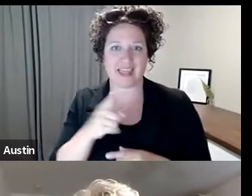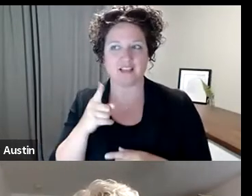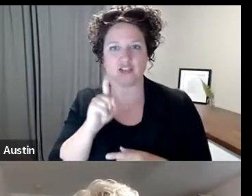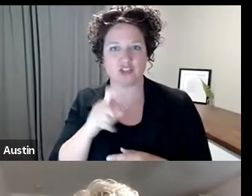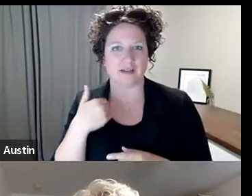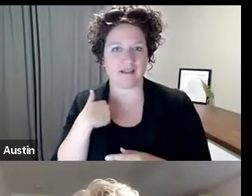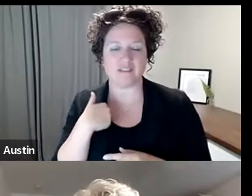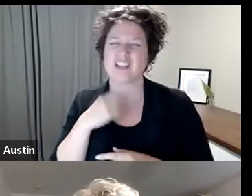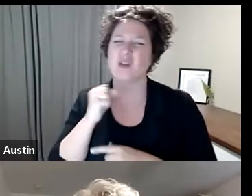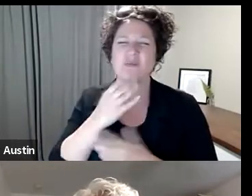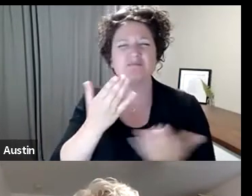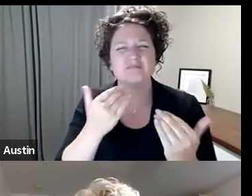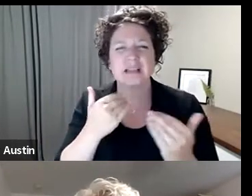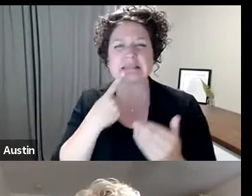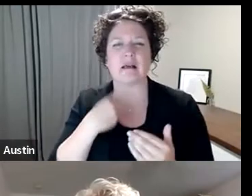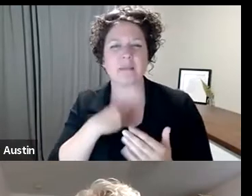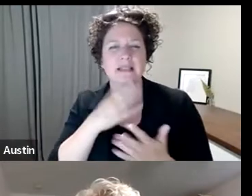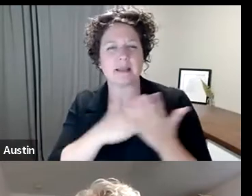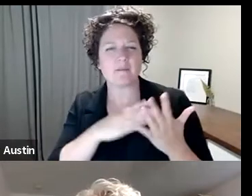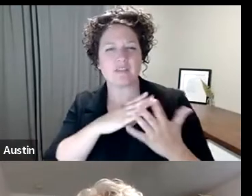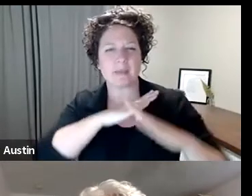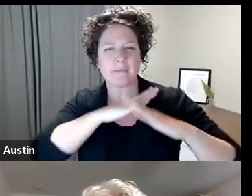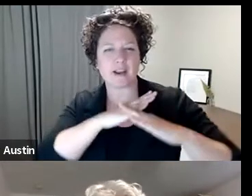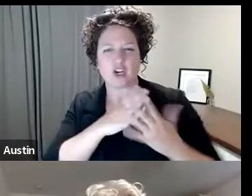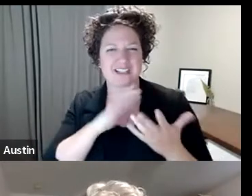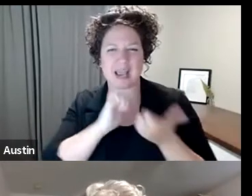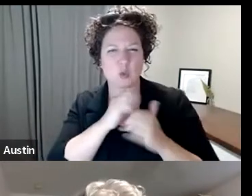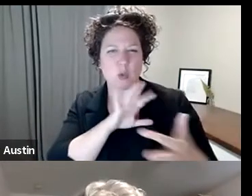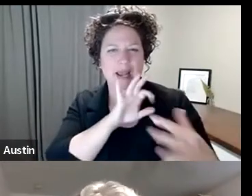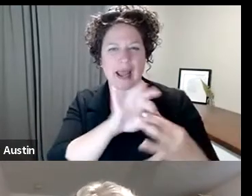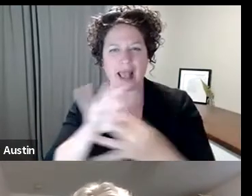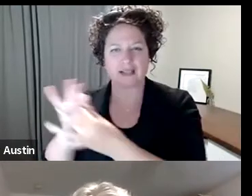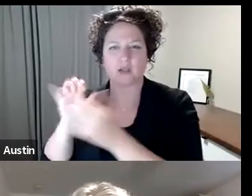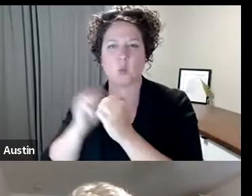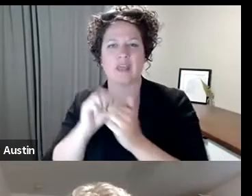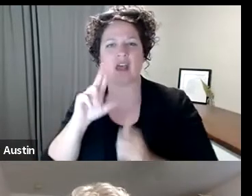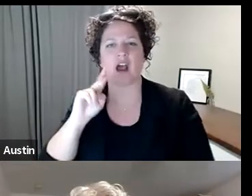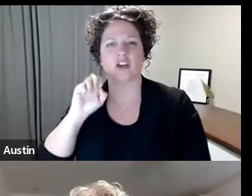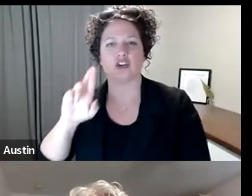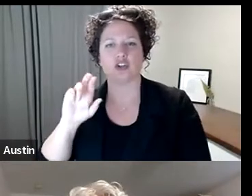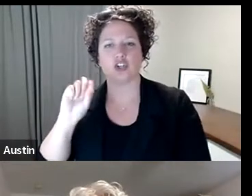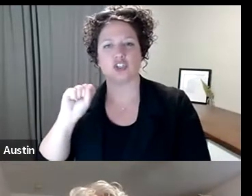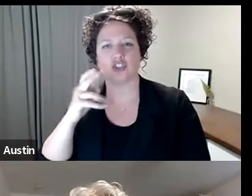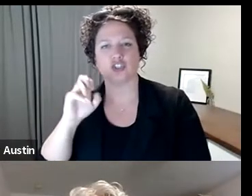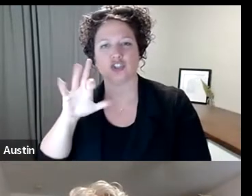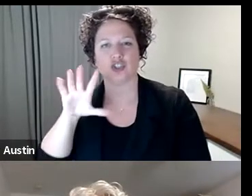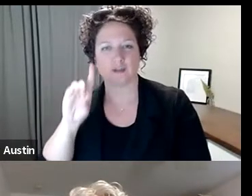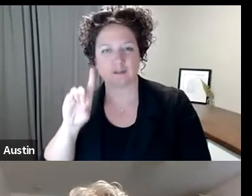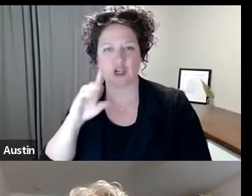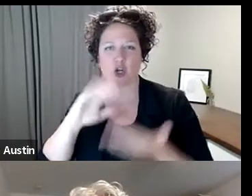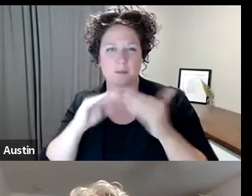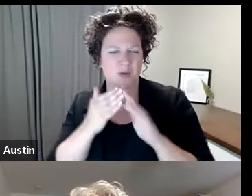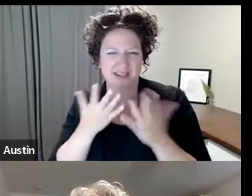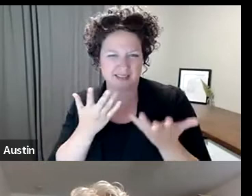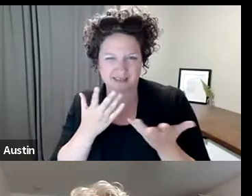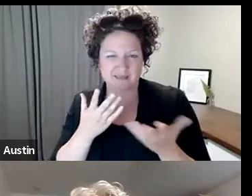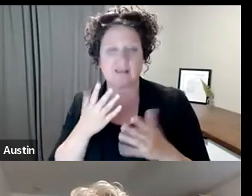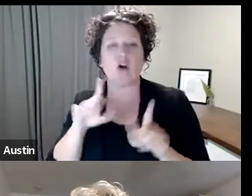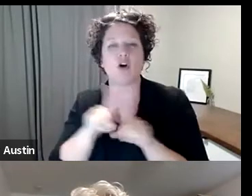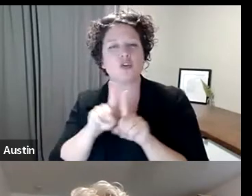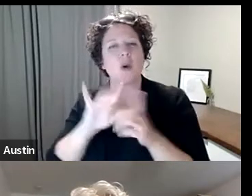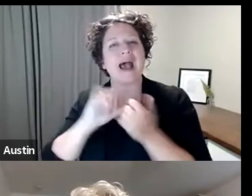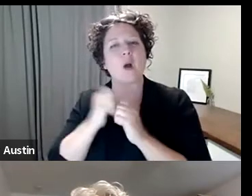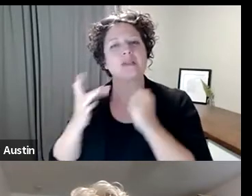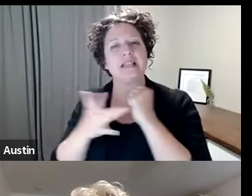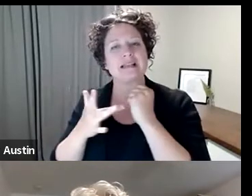of the barriers to connecting with underserved communities, at least then when you were doing that work, and how has technology created new opportunities